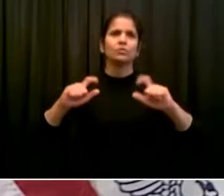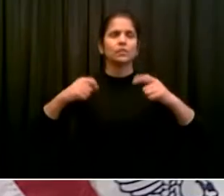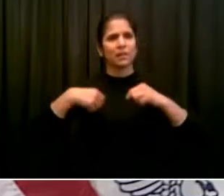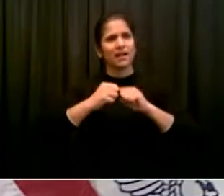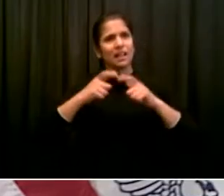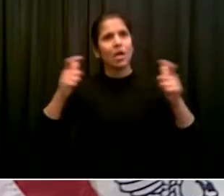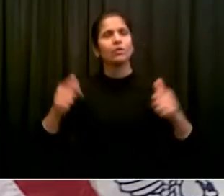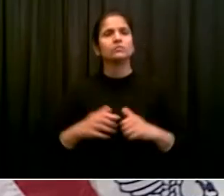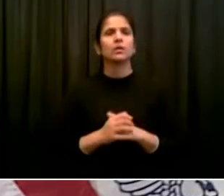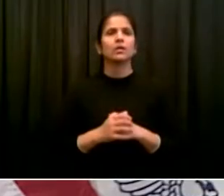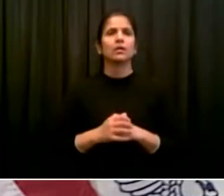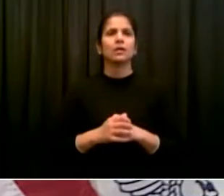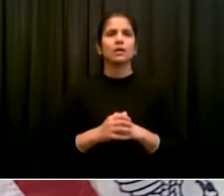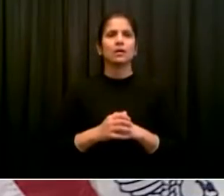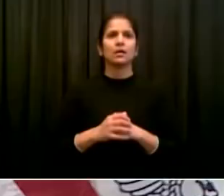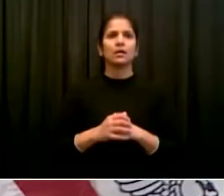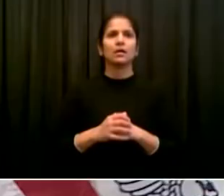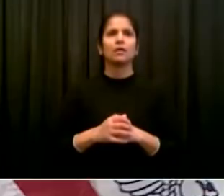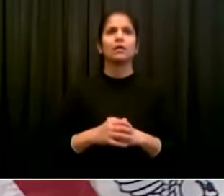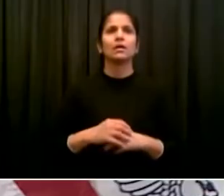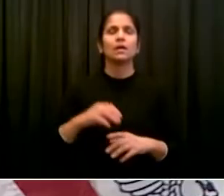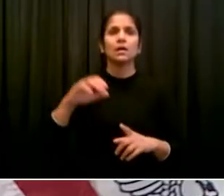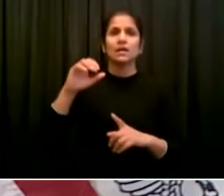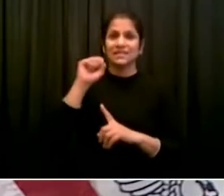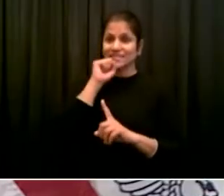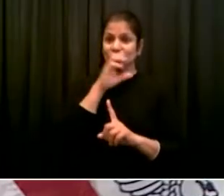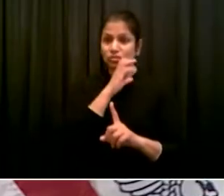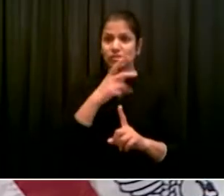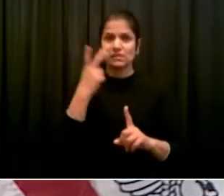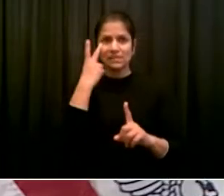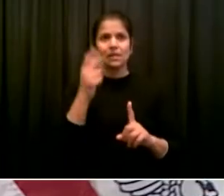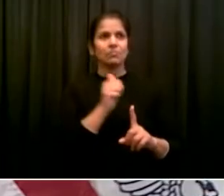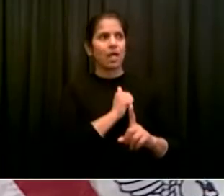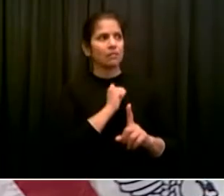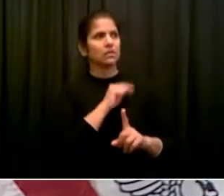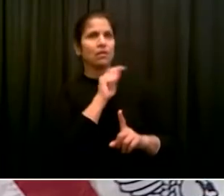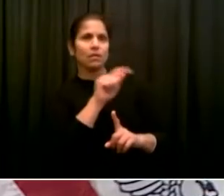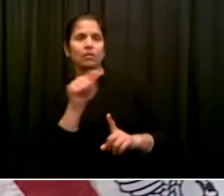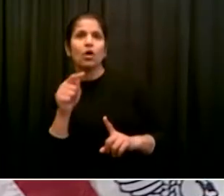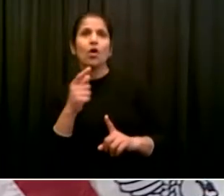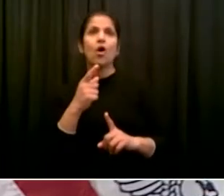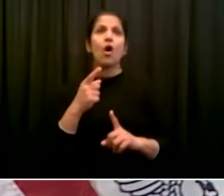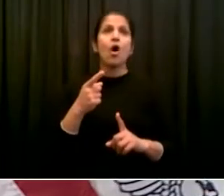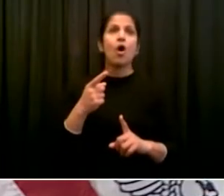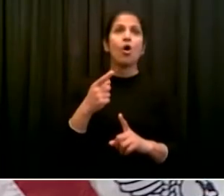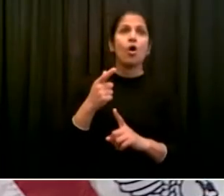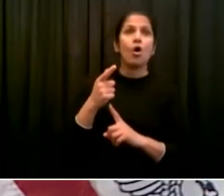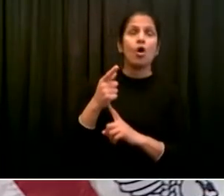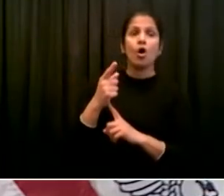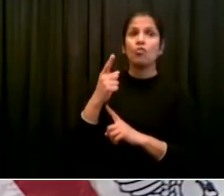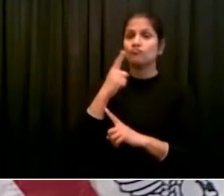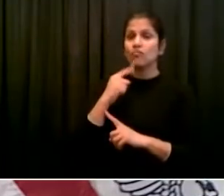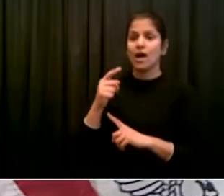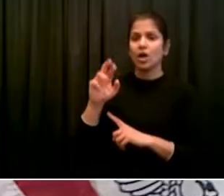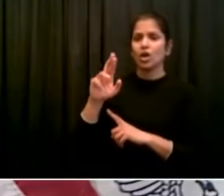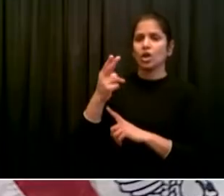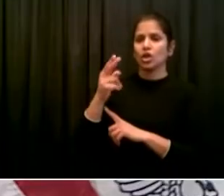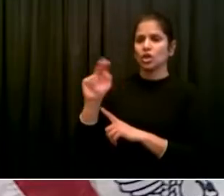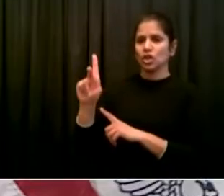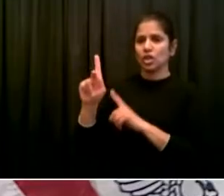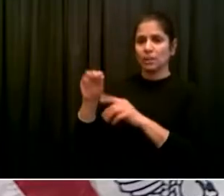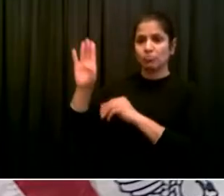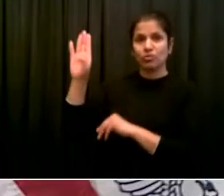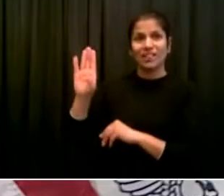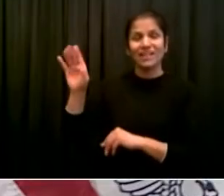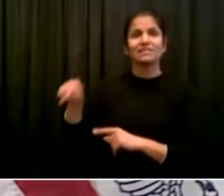to the site, so I've seen too with my own eyes. I saw what I saw in Red Hook, at Red Hook houses. I saw what I saw at Nostrand houses in southern Brooklyn. I saw